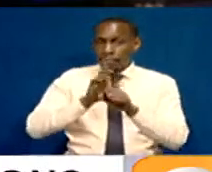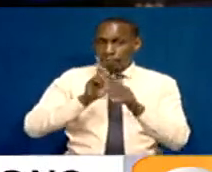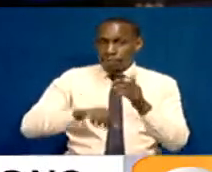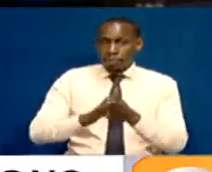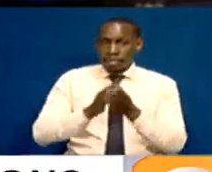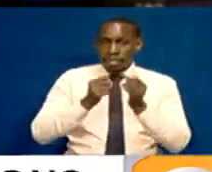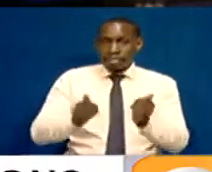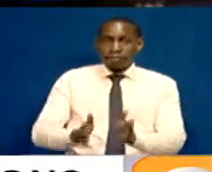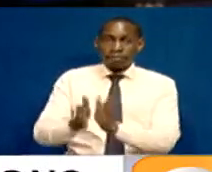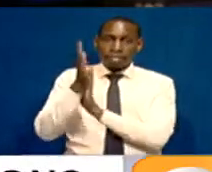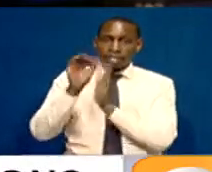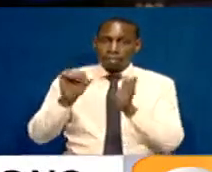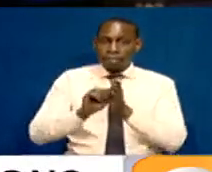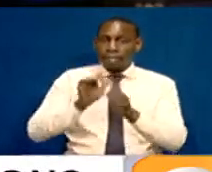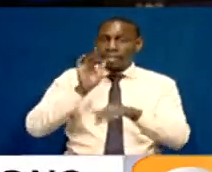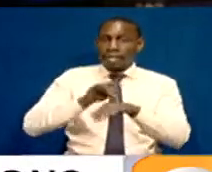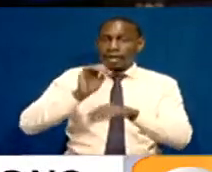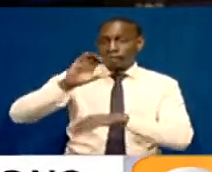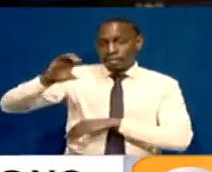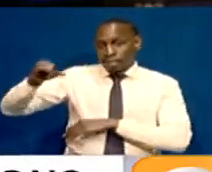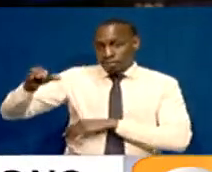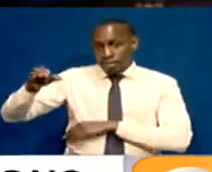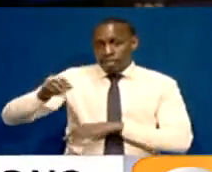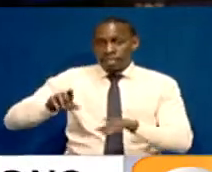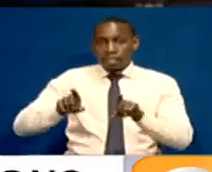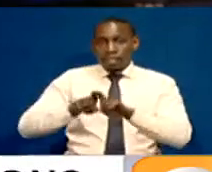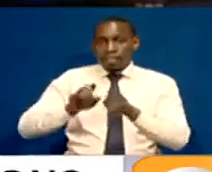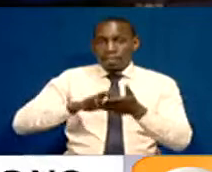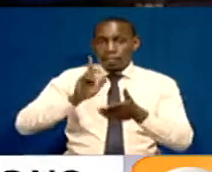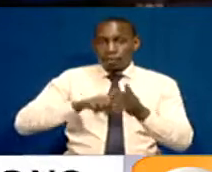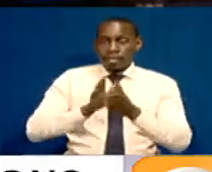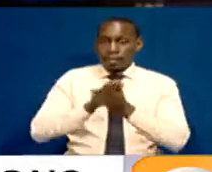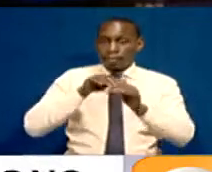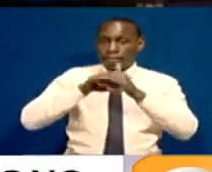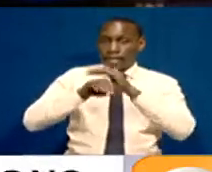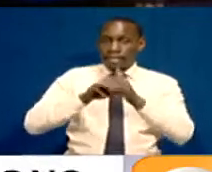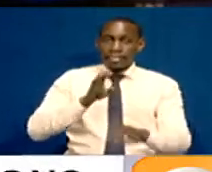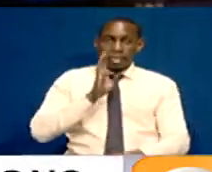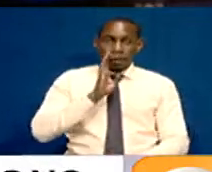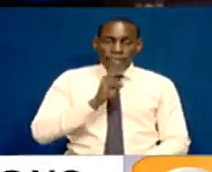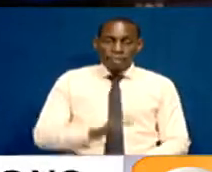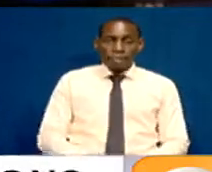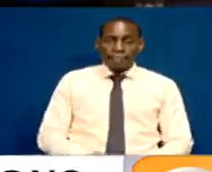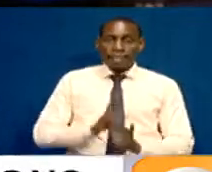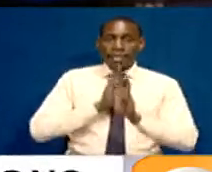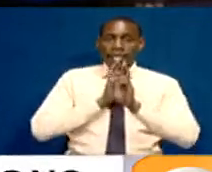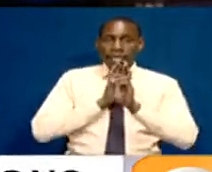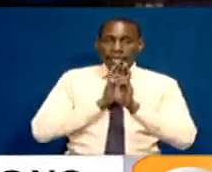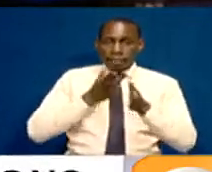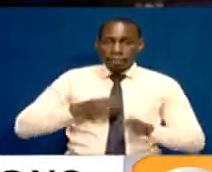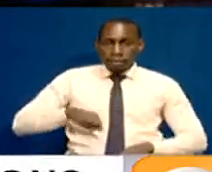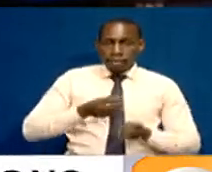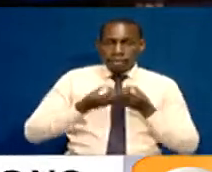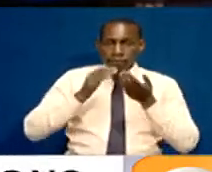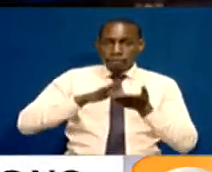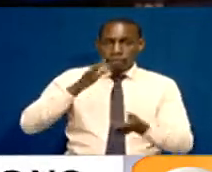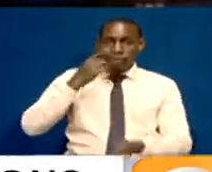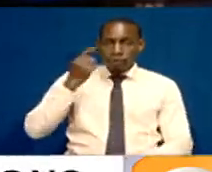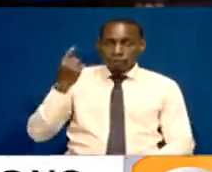address insecurity that affects the county and also access to water. Chemutai Goin tells us